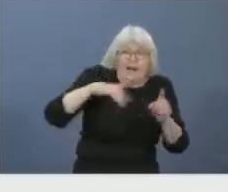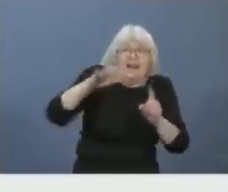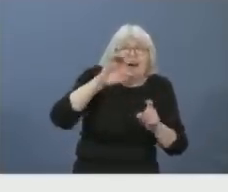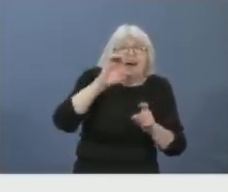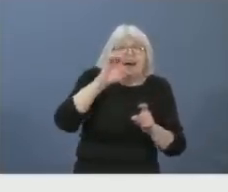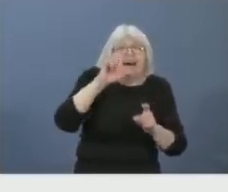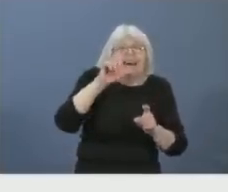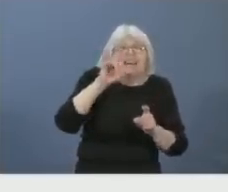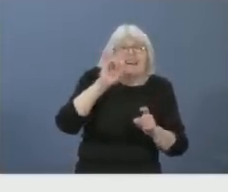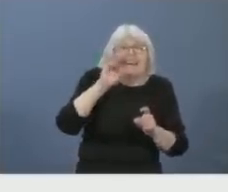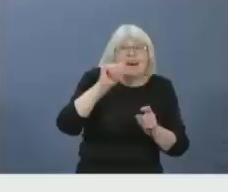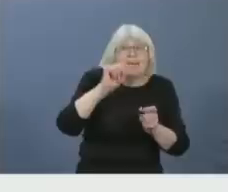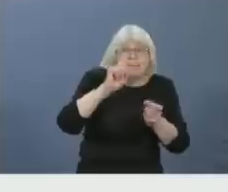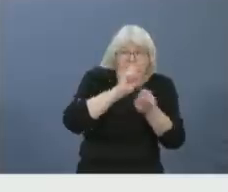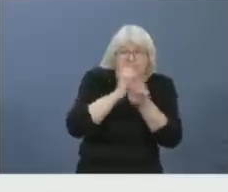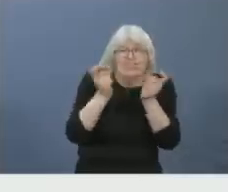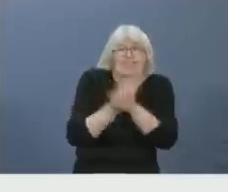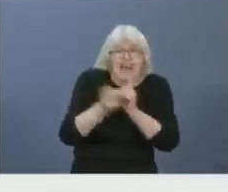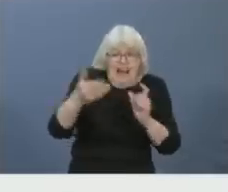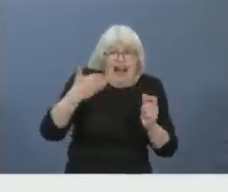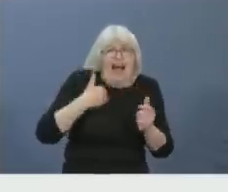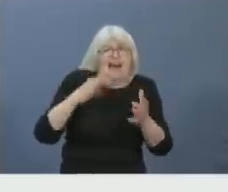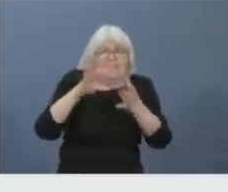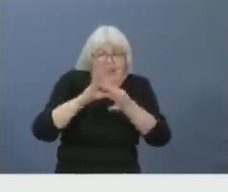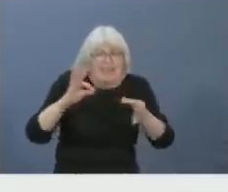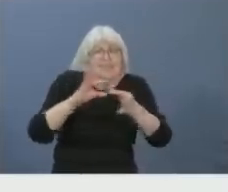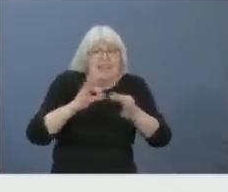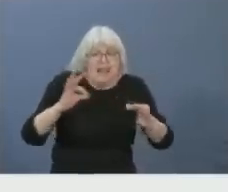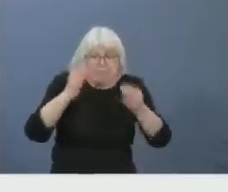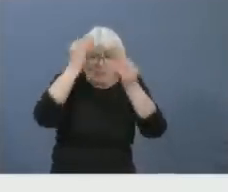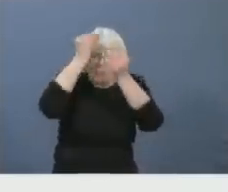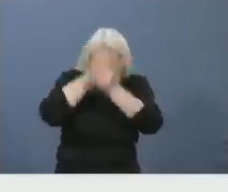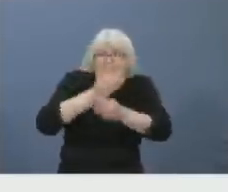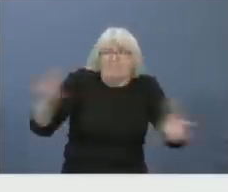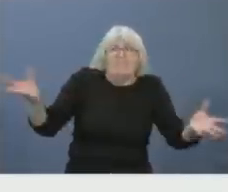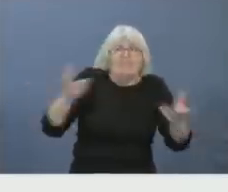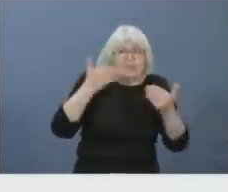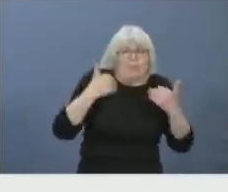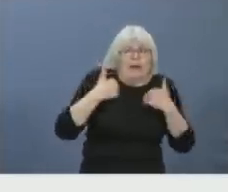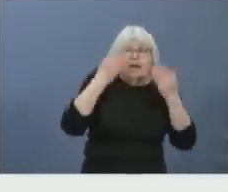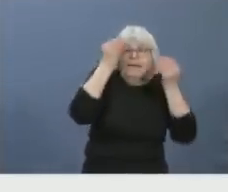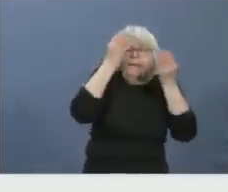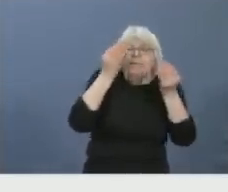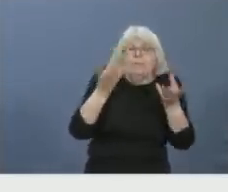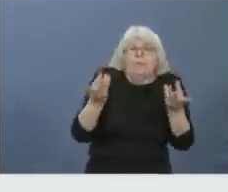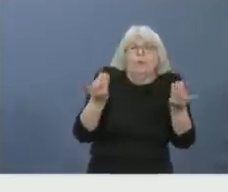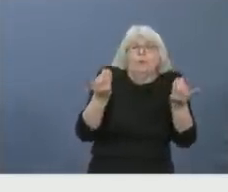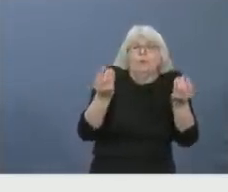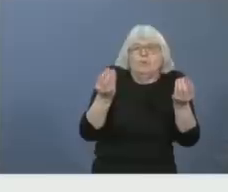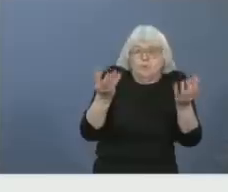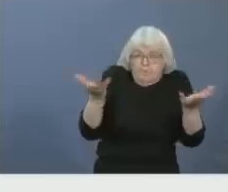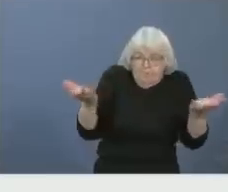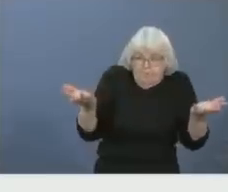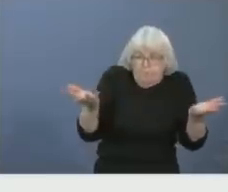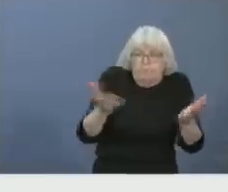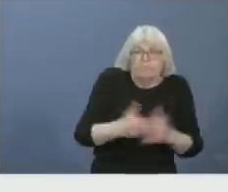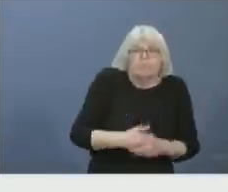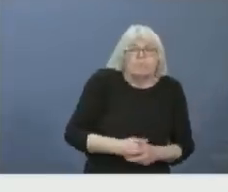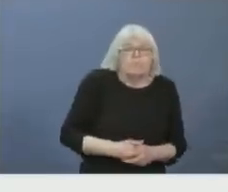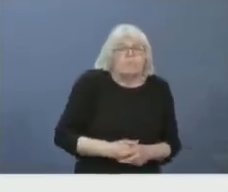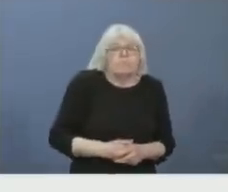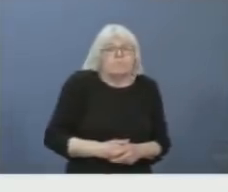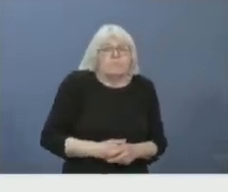out, which will have all kinds of information on what to do in terms of how things are going